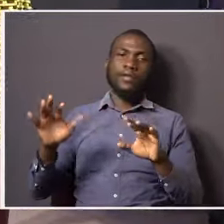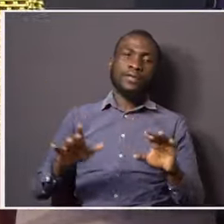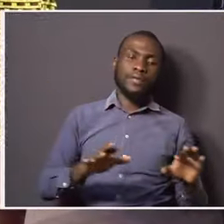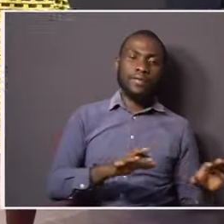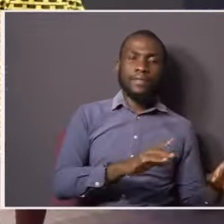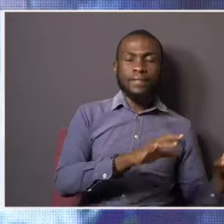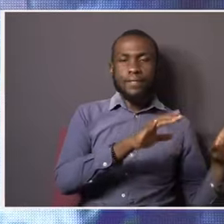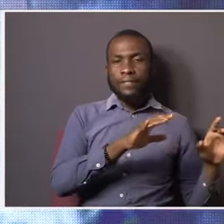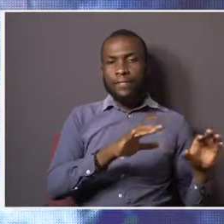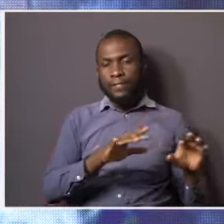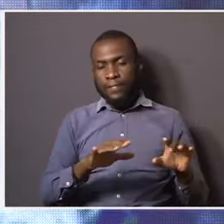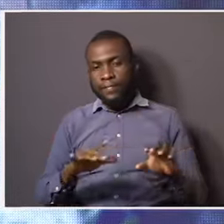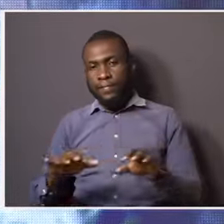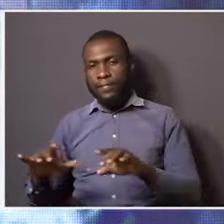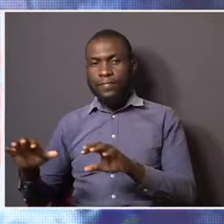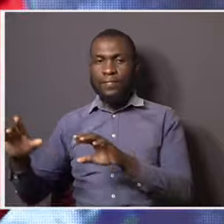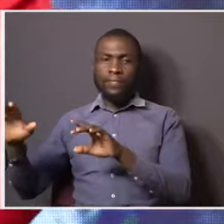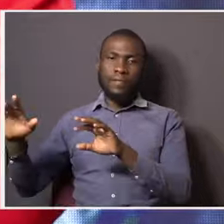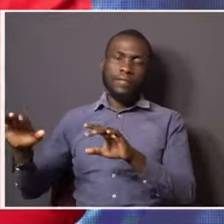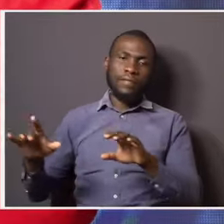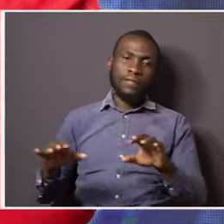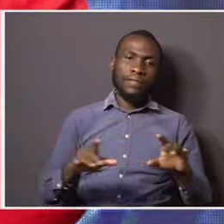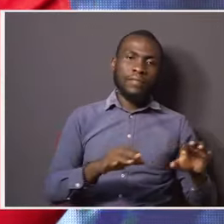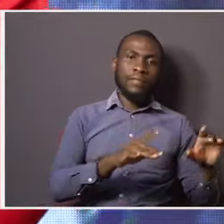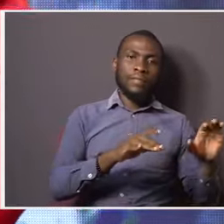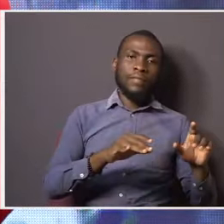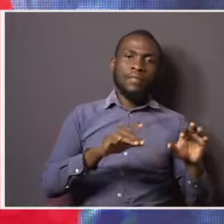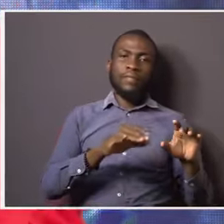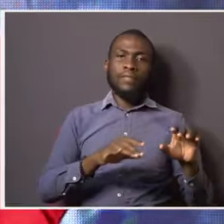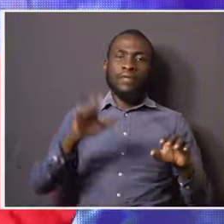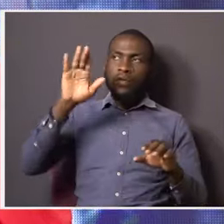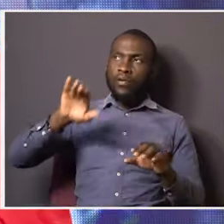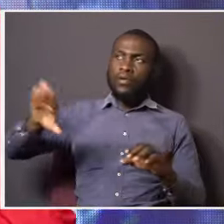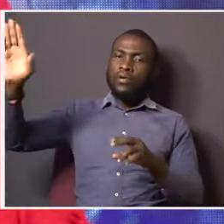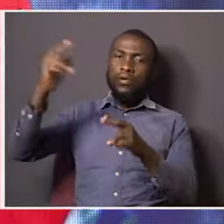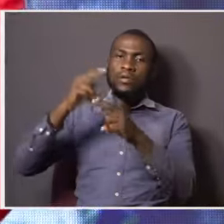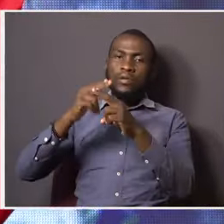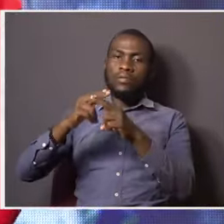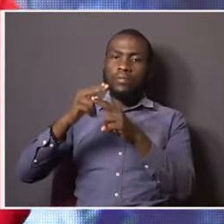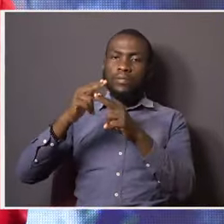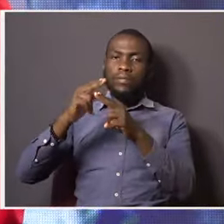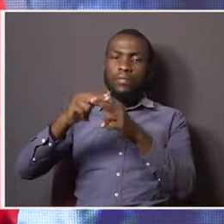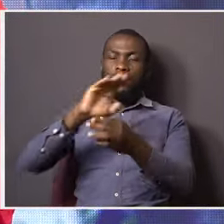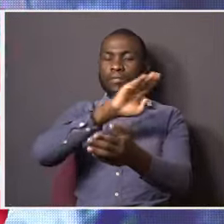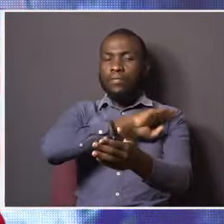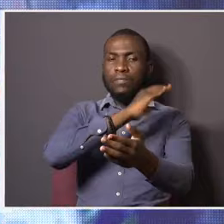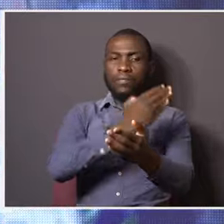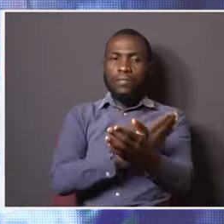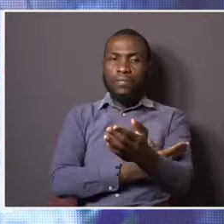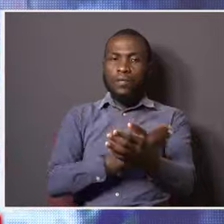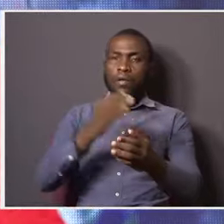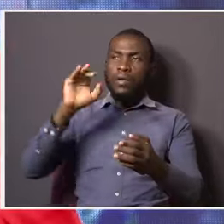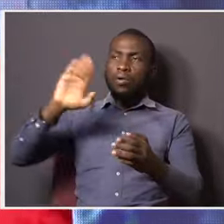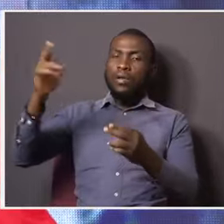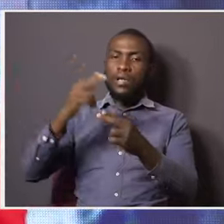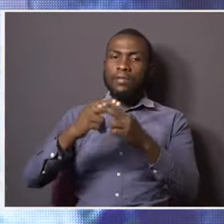Jesus. Yes, 'cause your name is power. Your name is power. Your name is